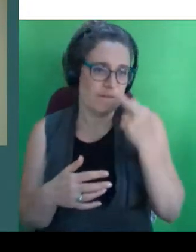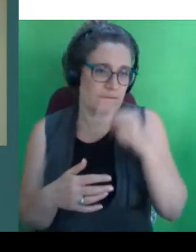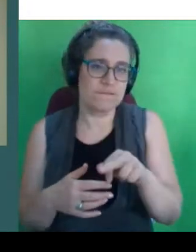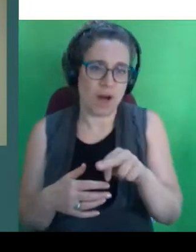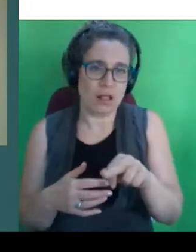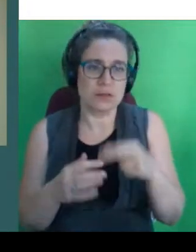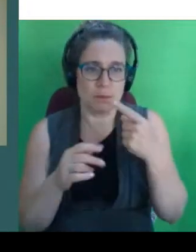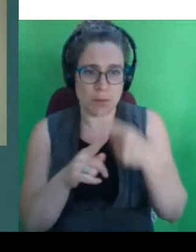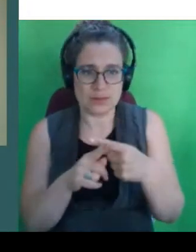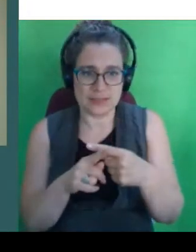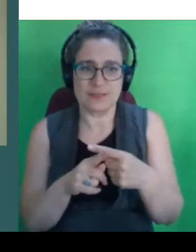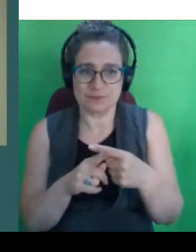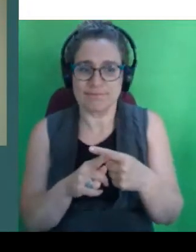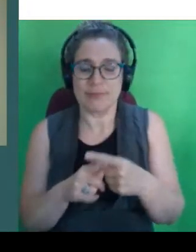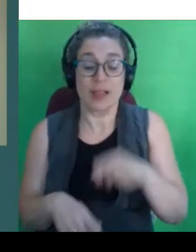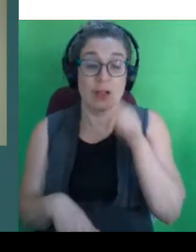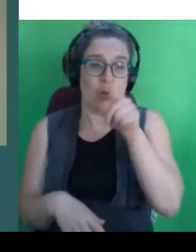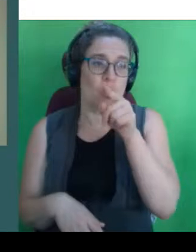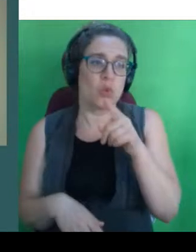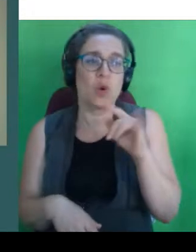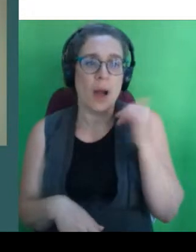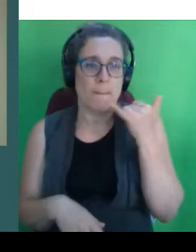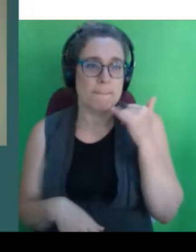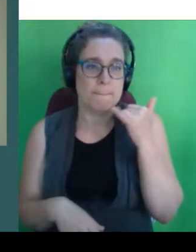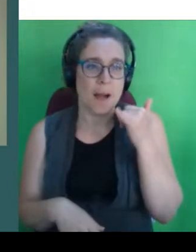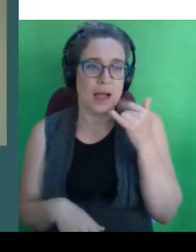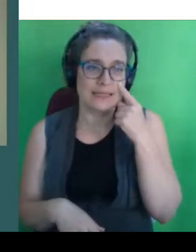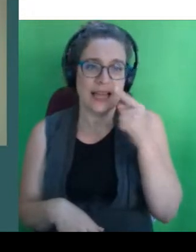So it's really the history is